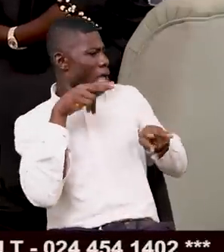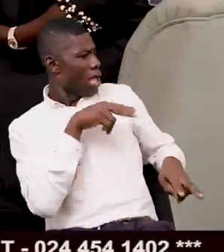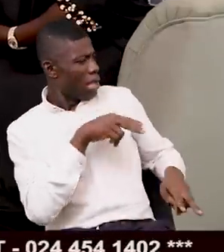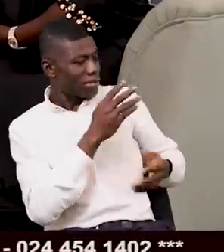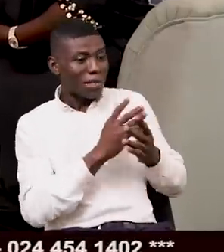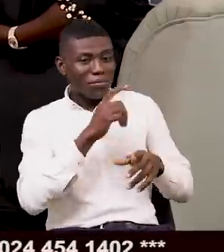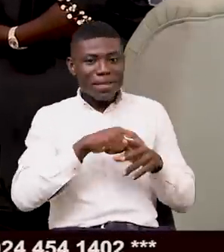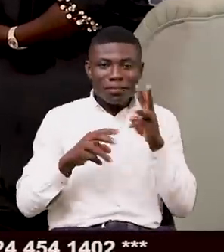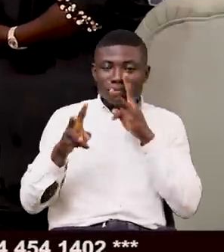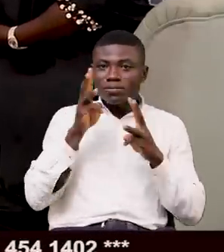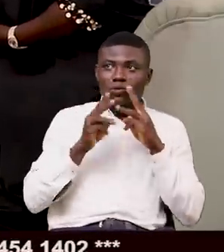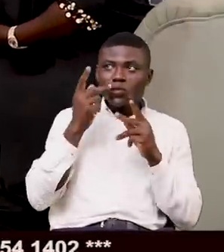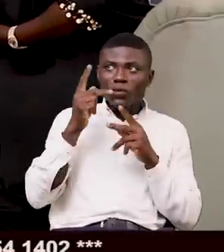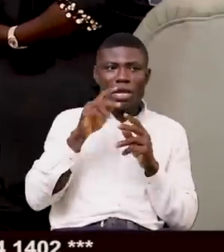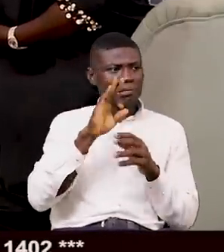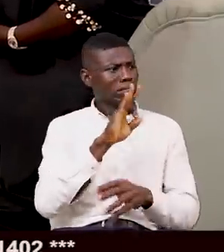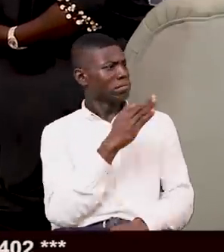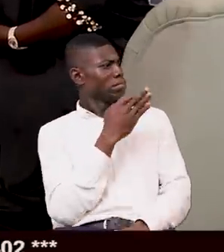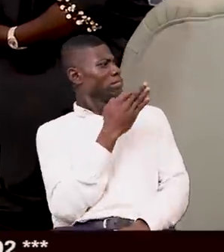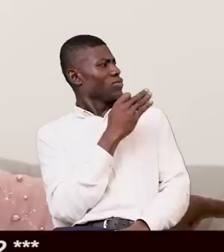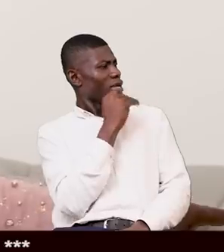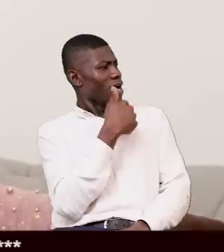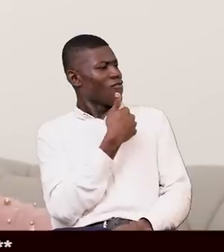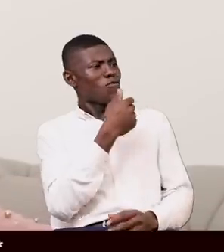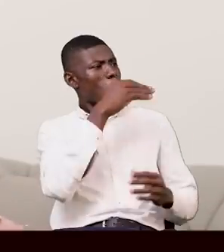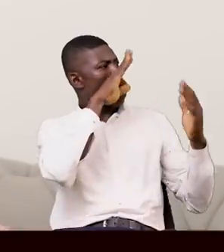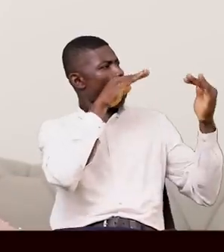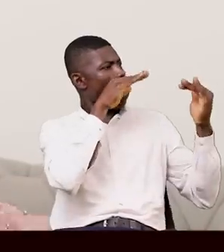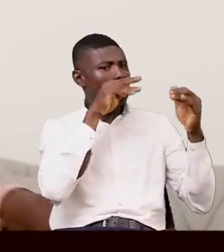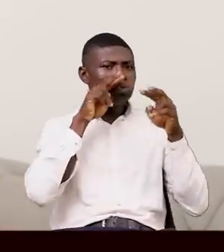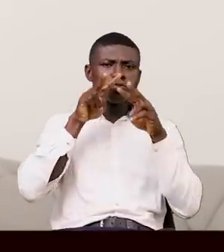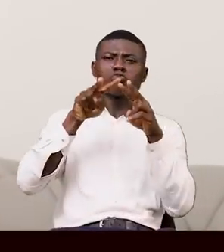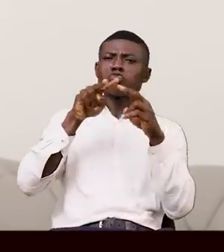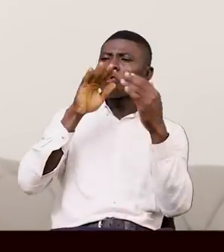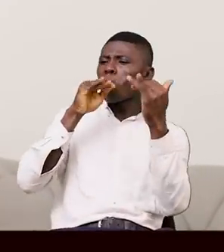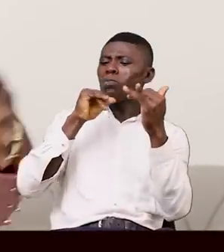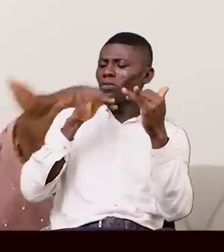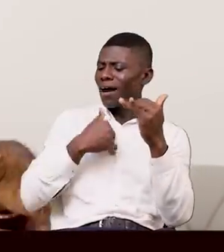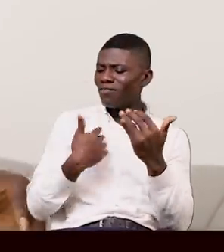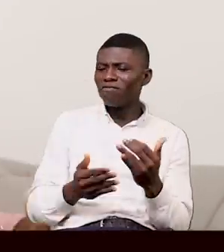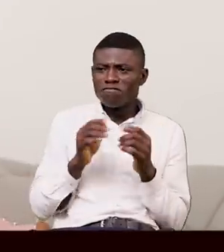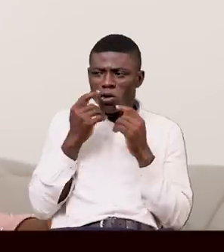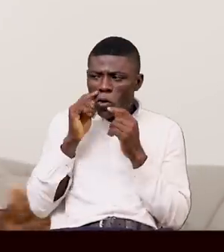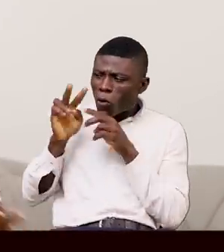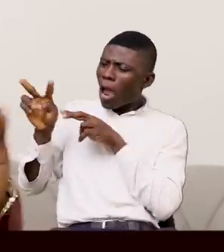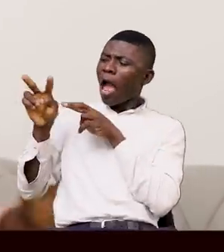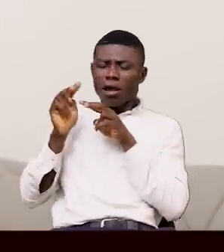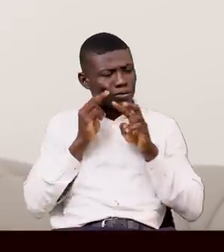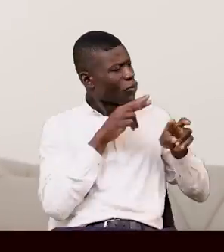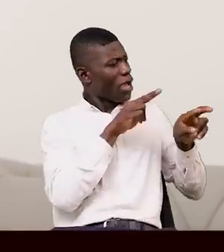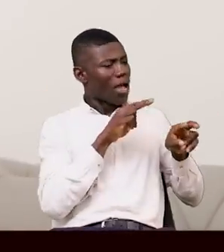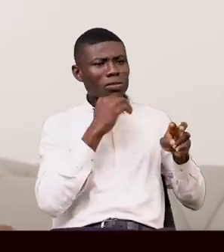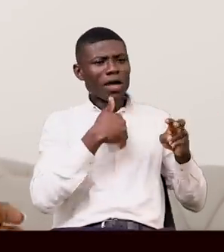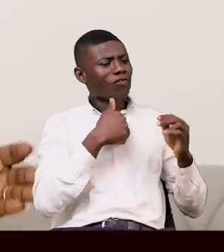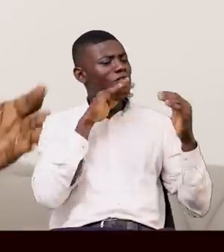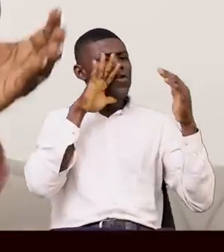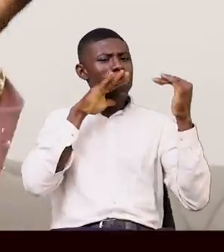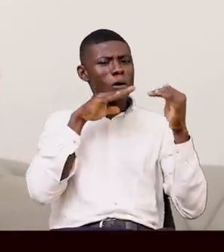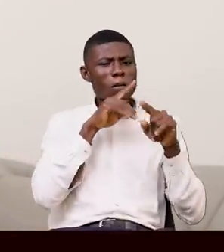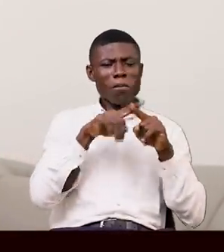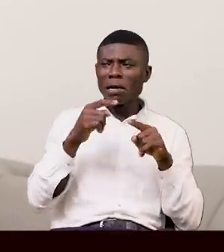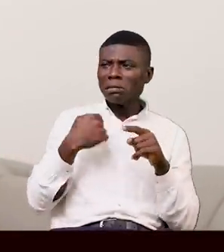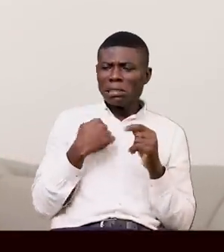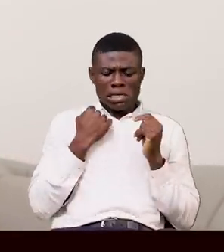a sooner who sooner? Who have a chia, a binny home? Who shall we name a binny home? Left and right, who baby are. So